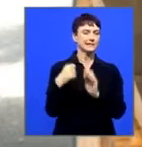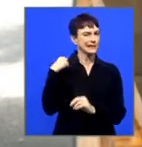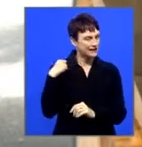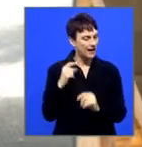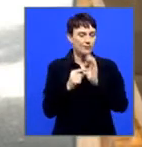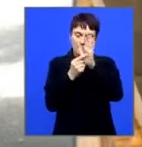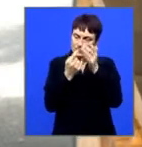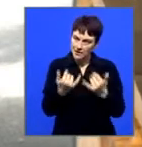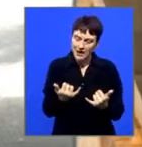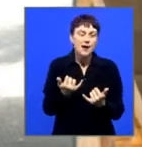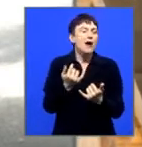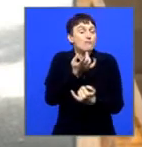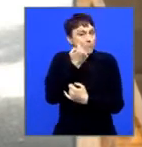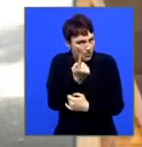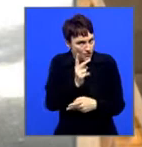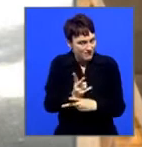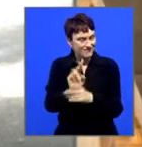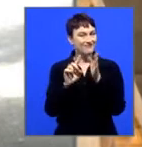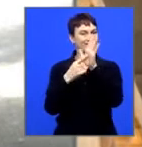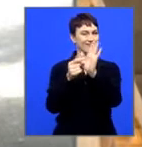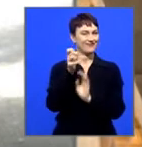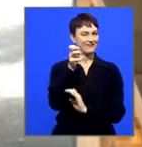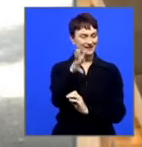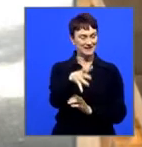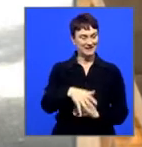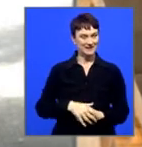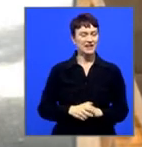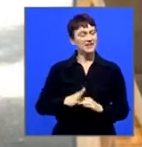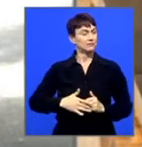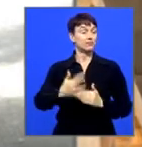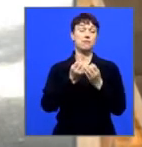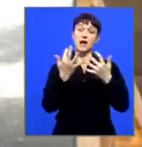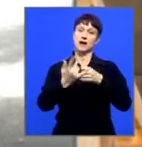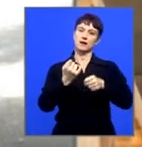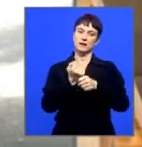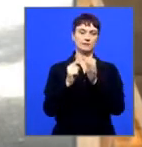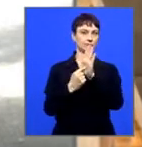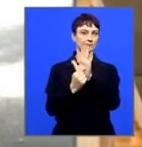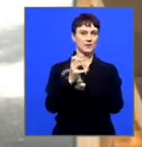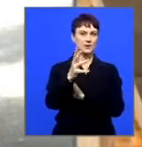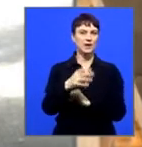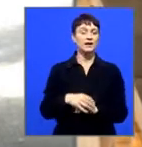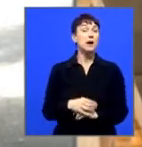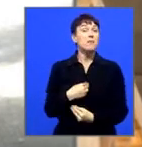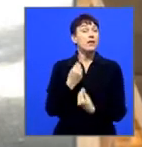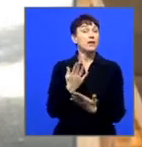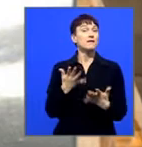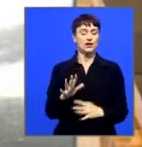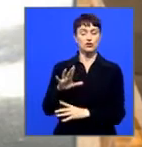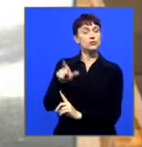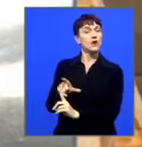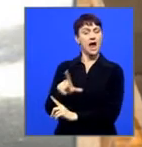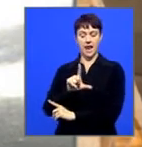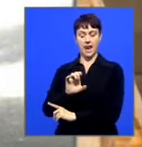today, and something that'll be shown for many, many years to come. As I've been saying, Lebo is at the Union